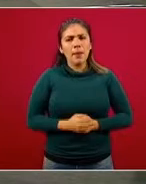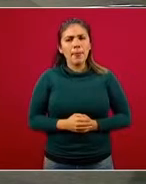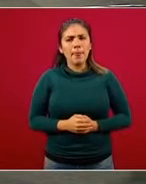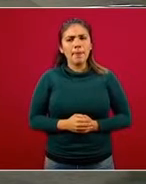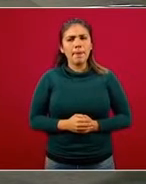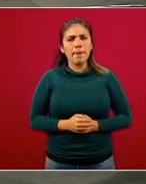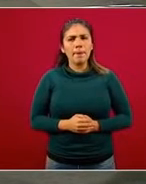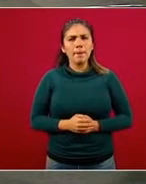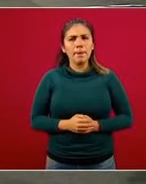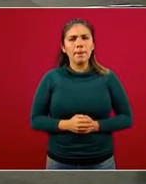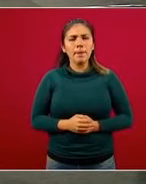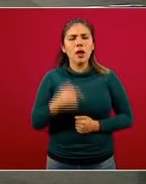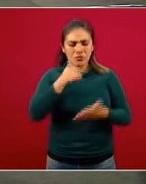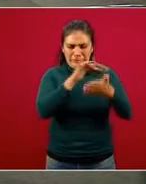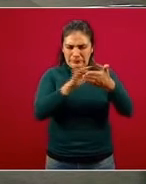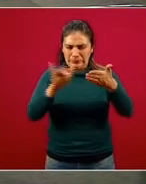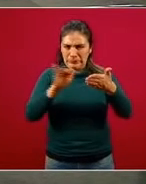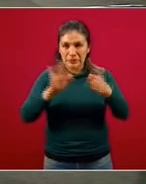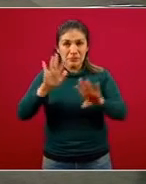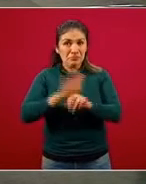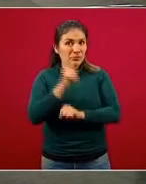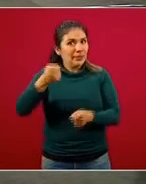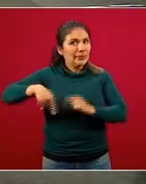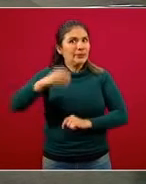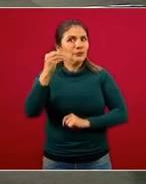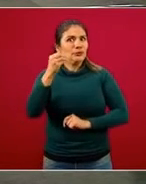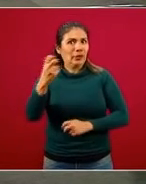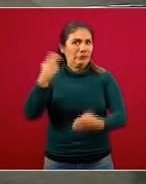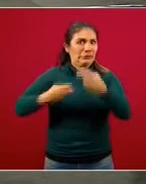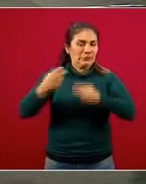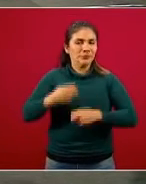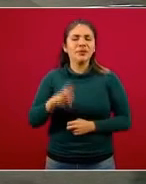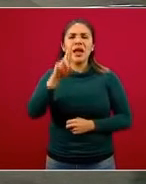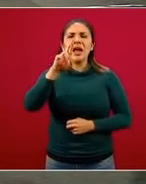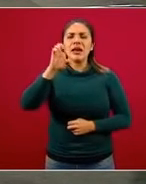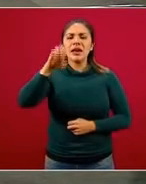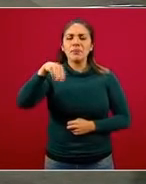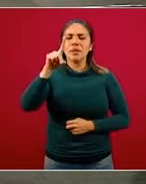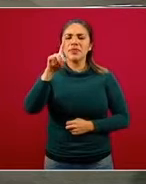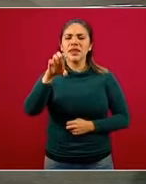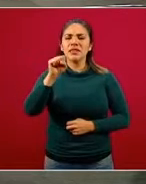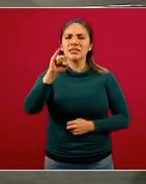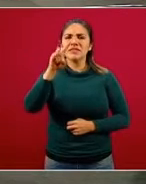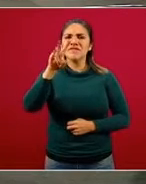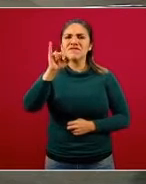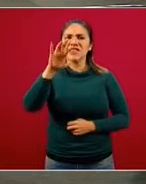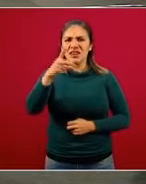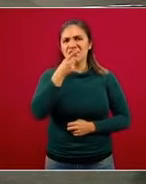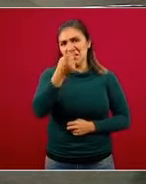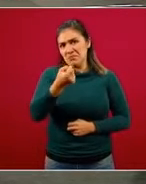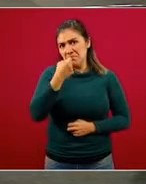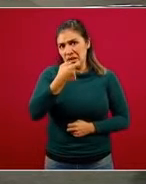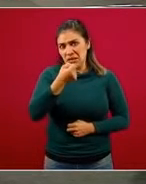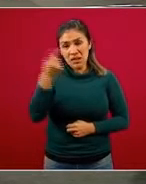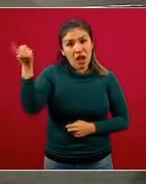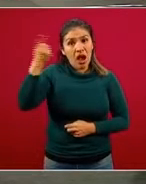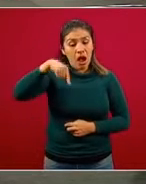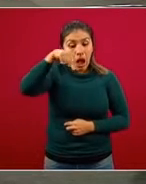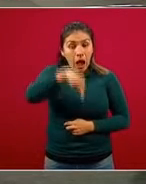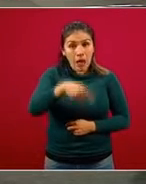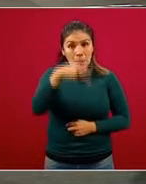use of an antiviral. I'm going to read this because I don't want to say it wrong.